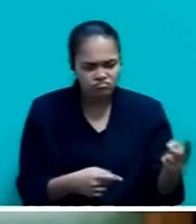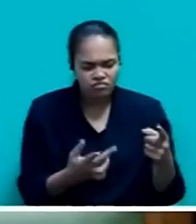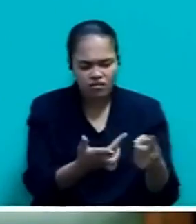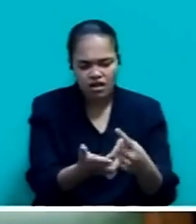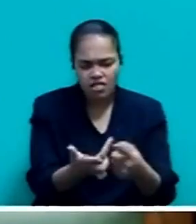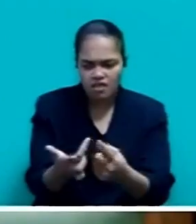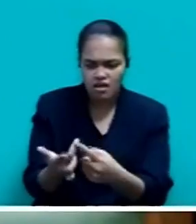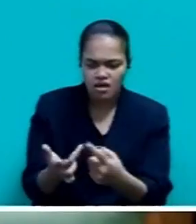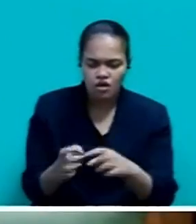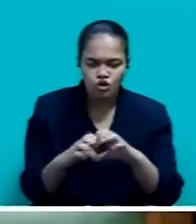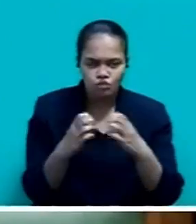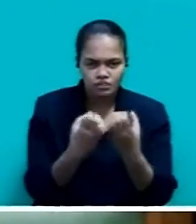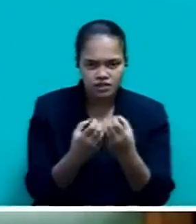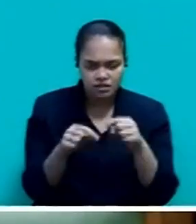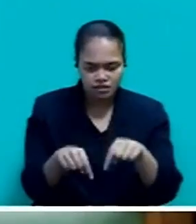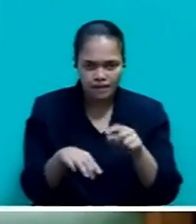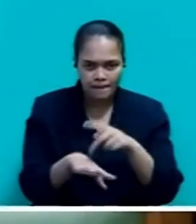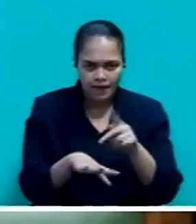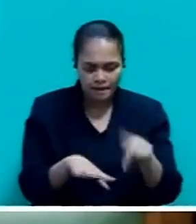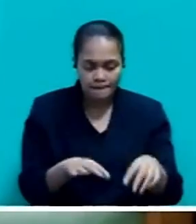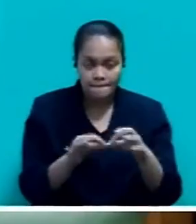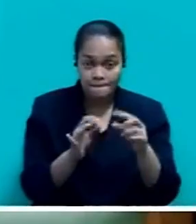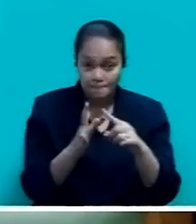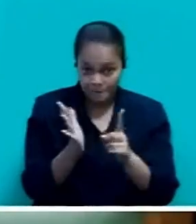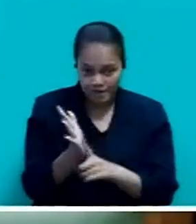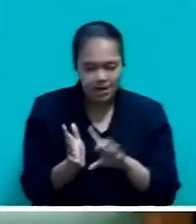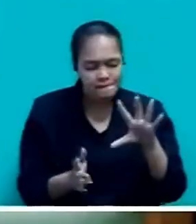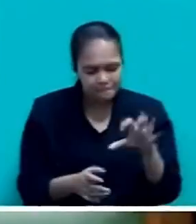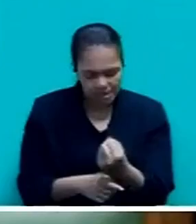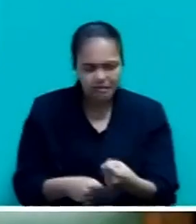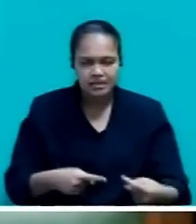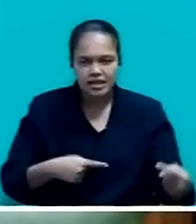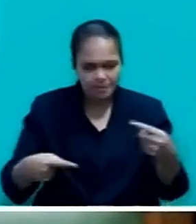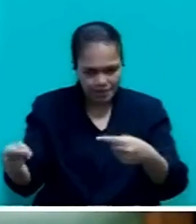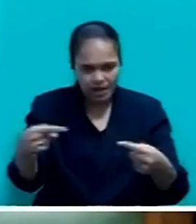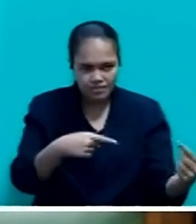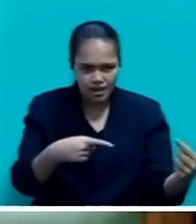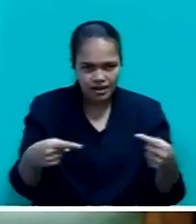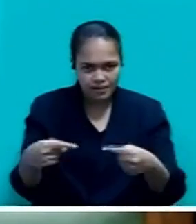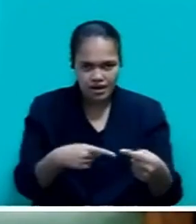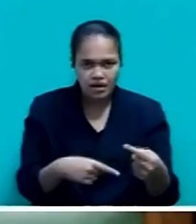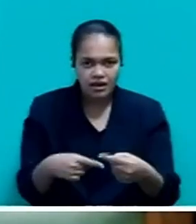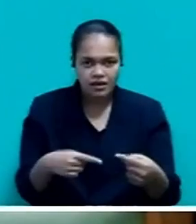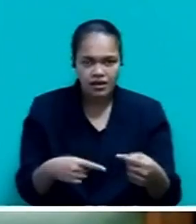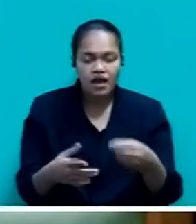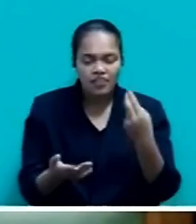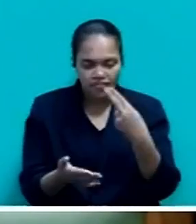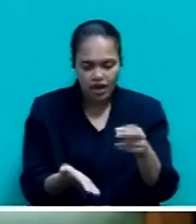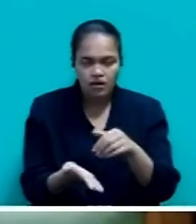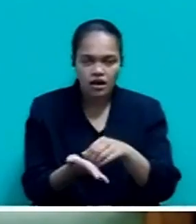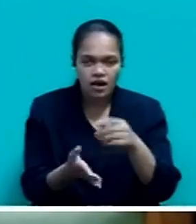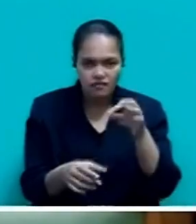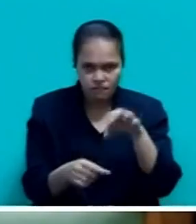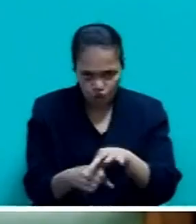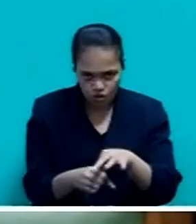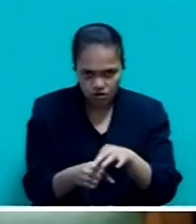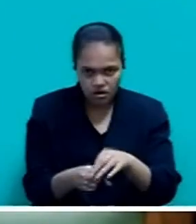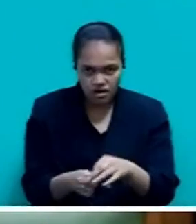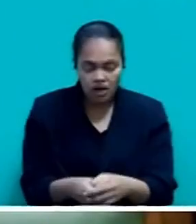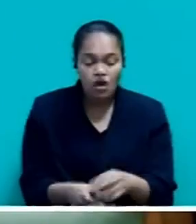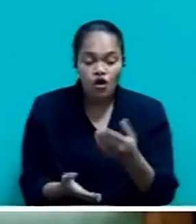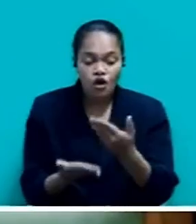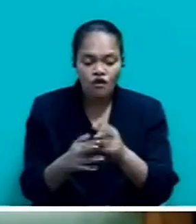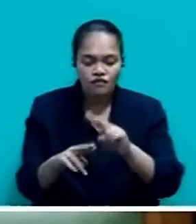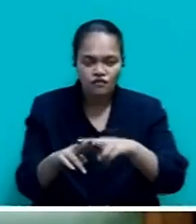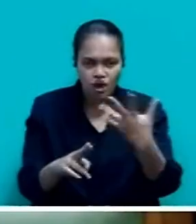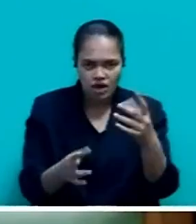Parliament. And that the bill must be debated and voted upon by Parliament on Friday, 14th of July 2023, but that ample